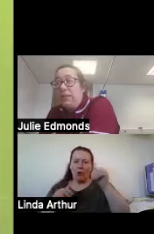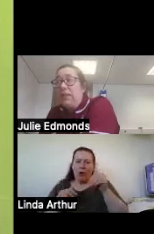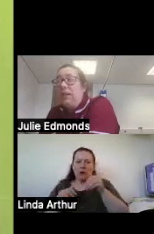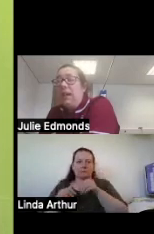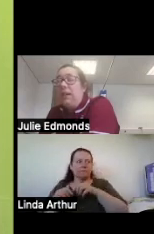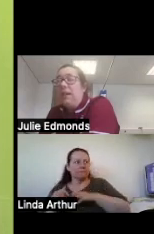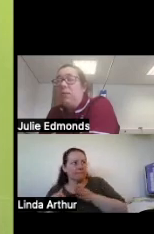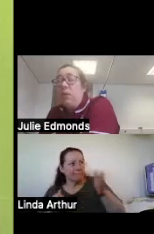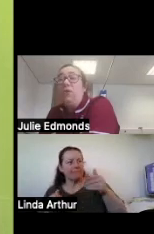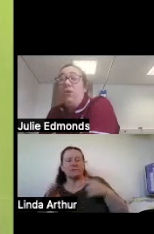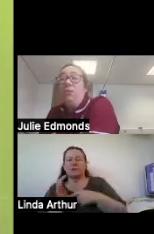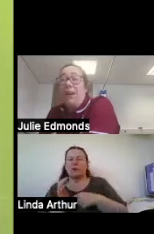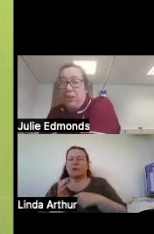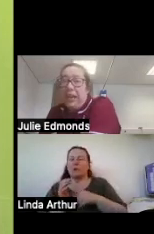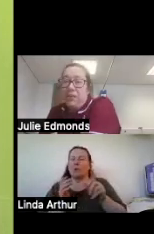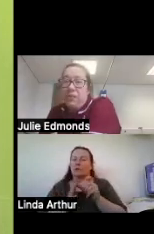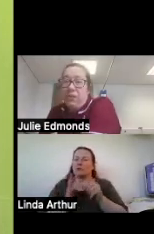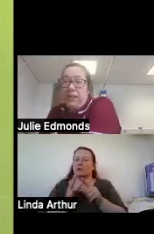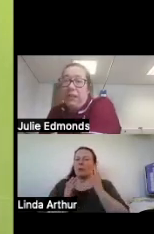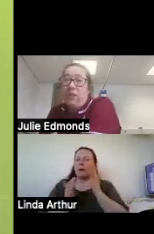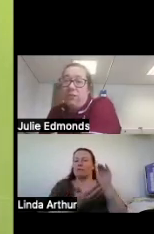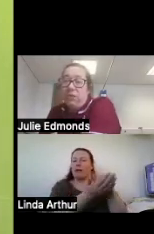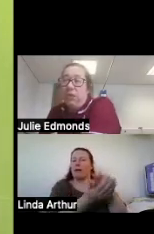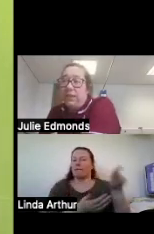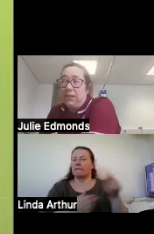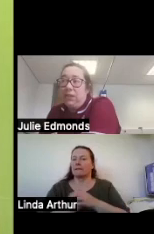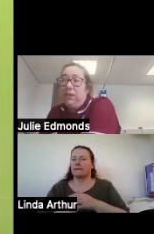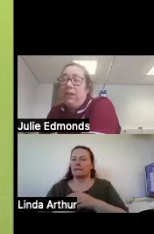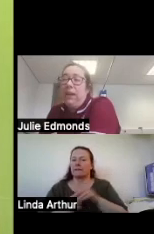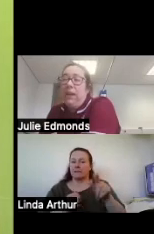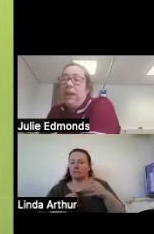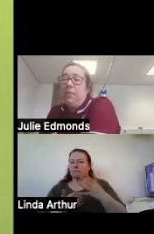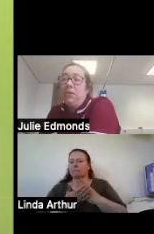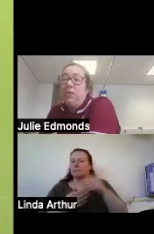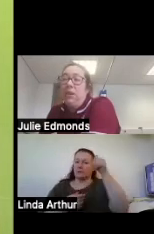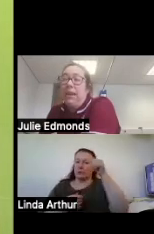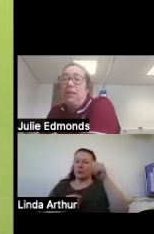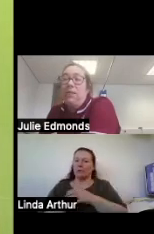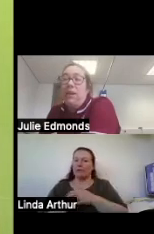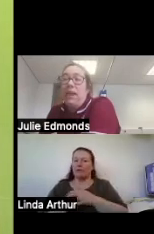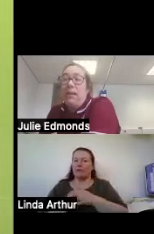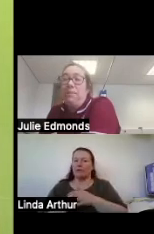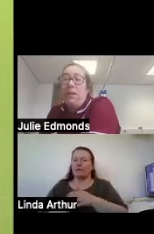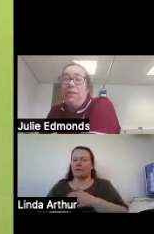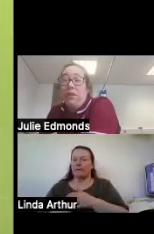toilet, and what to do when you get to the toilet is also essential. So the likes of